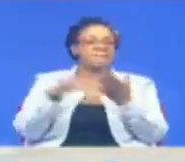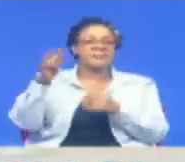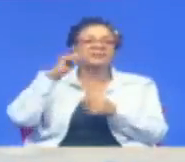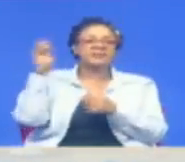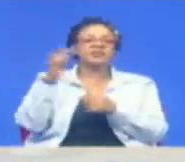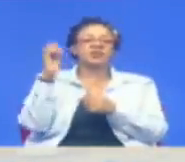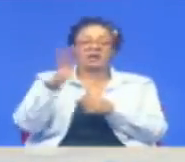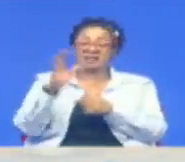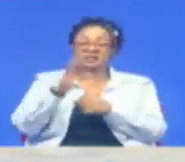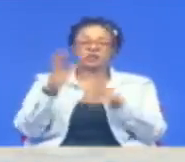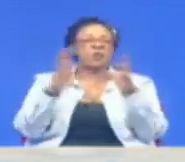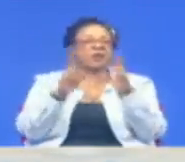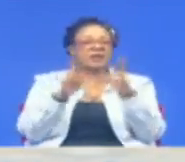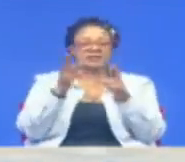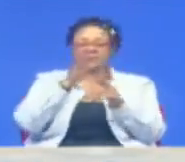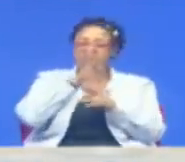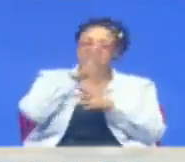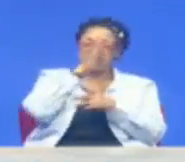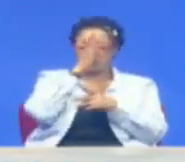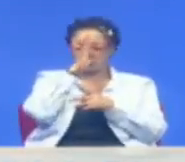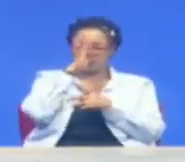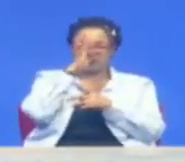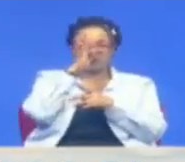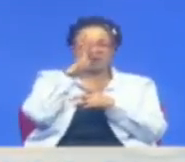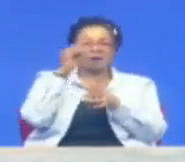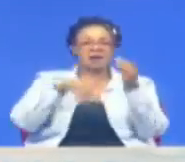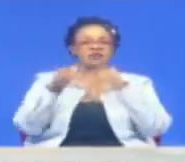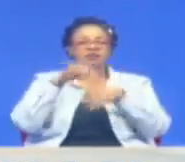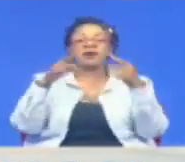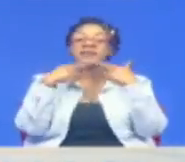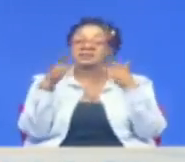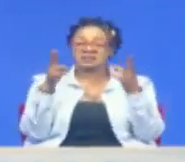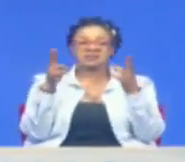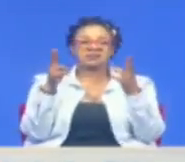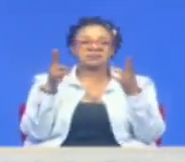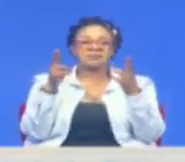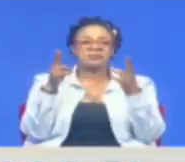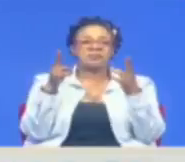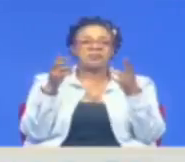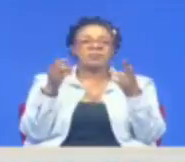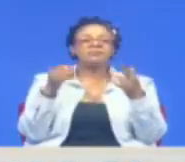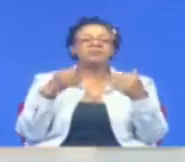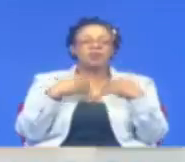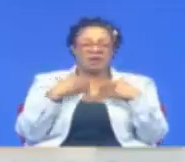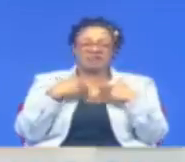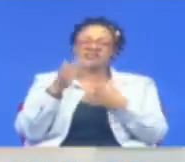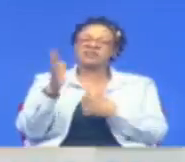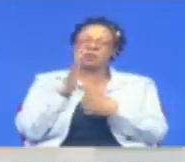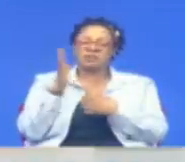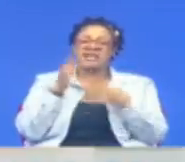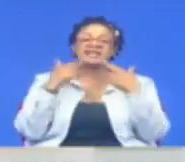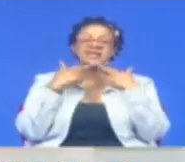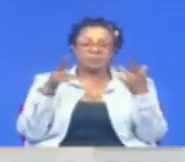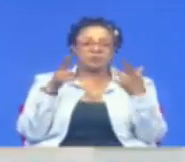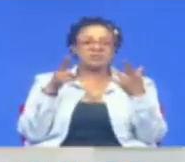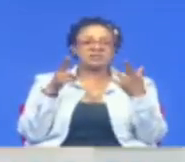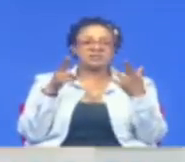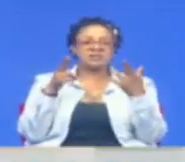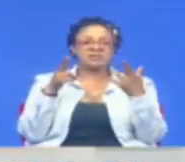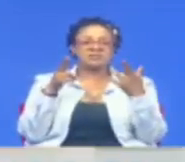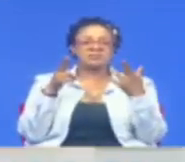are already doubting the outcome of the election. We have a multi-layered security response of patrol groups on